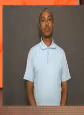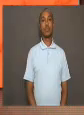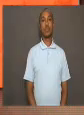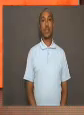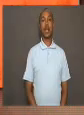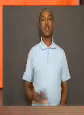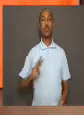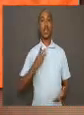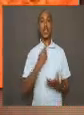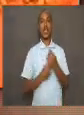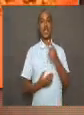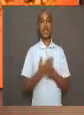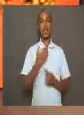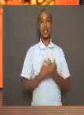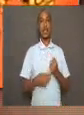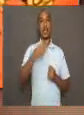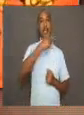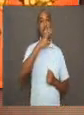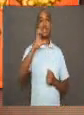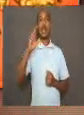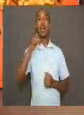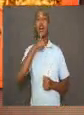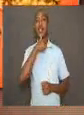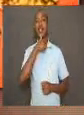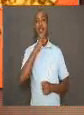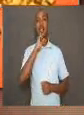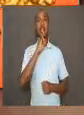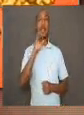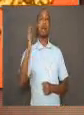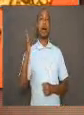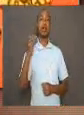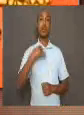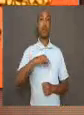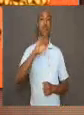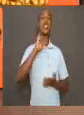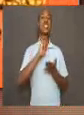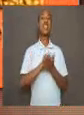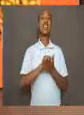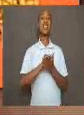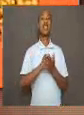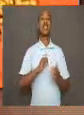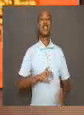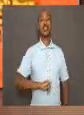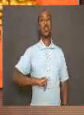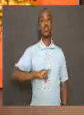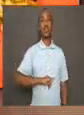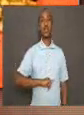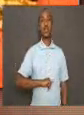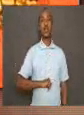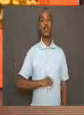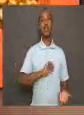As we discussed, hydrochloric acid is a part of that juice.